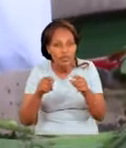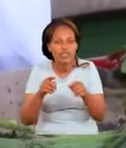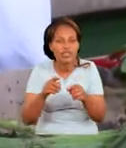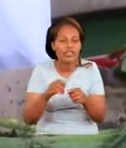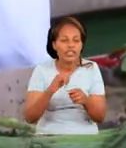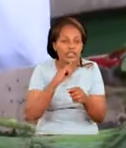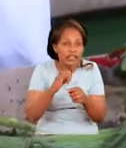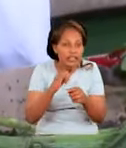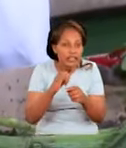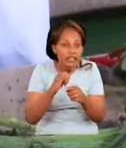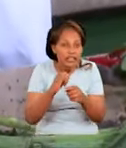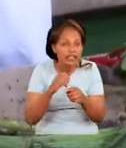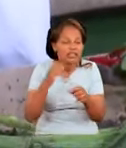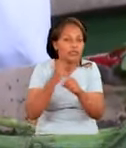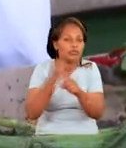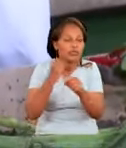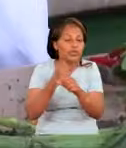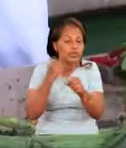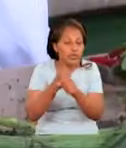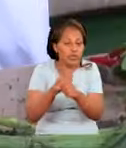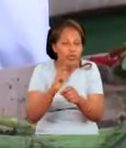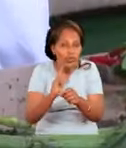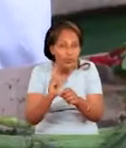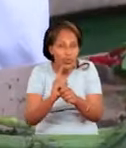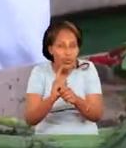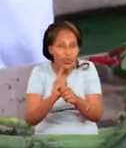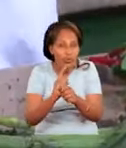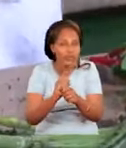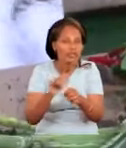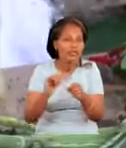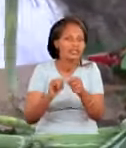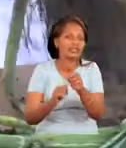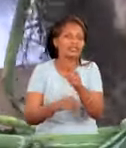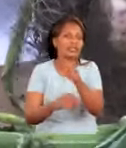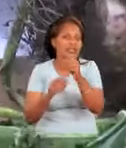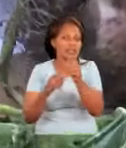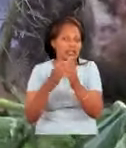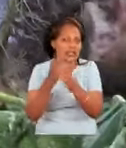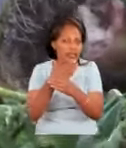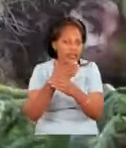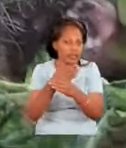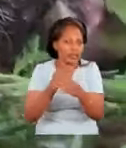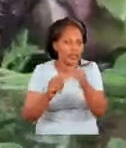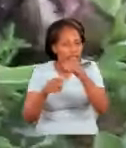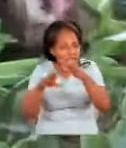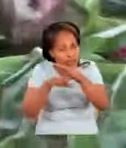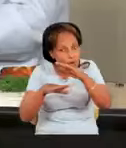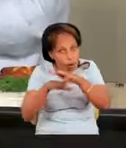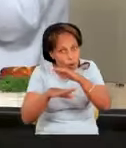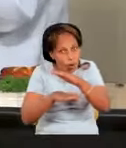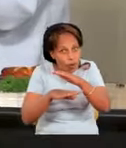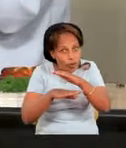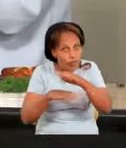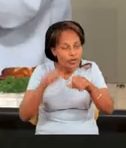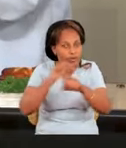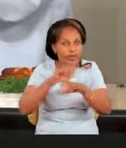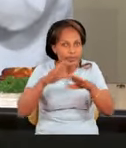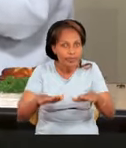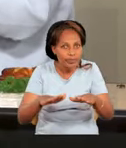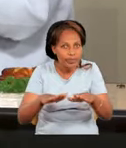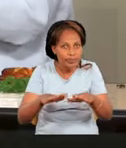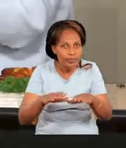it's made up of leaves. It's not a root, but it's found under the ground. So you see, what this tells you is that